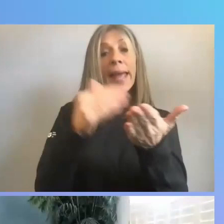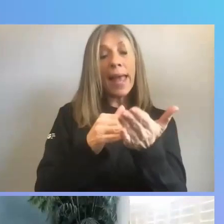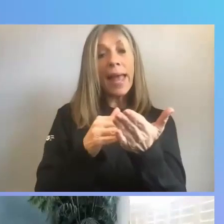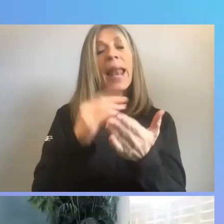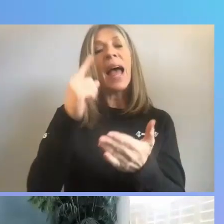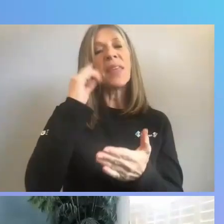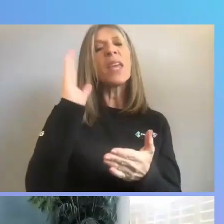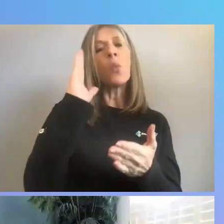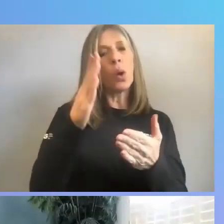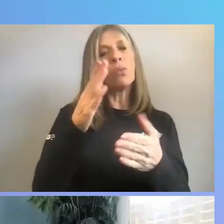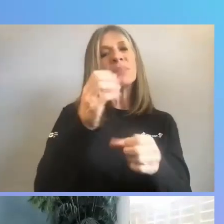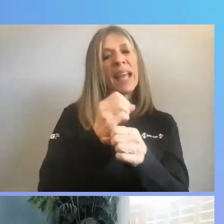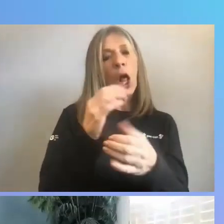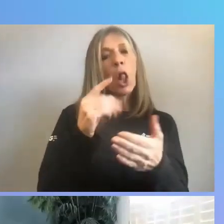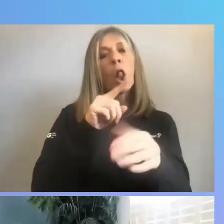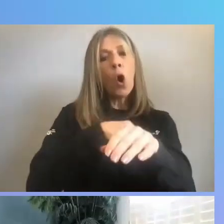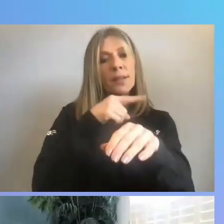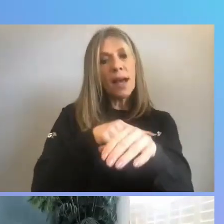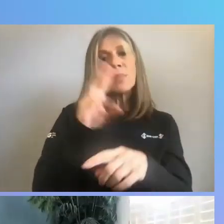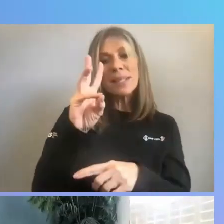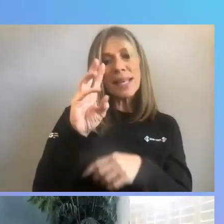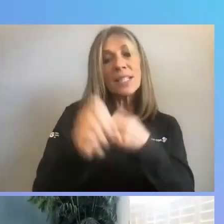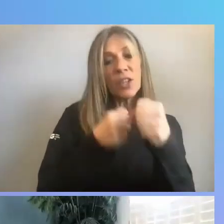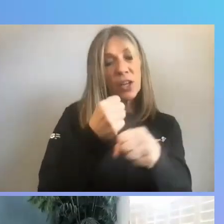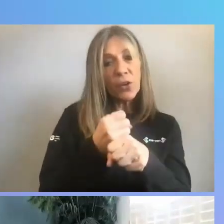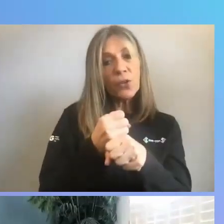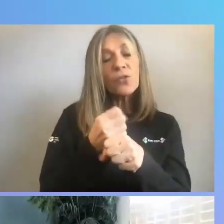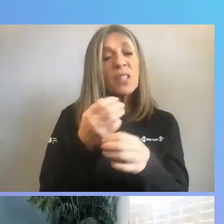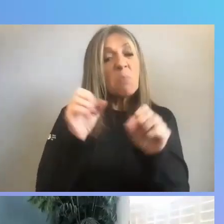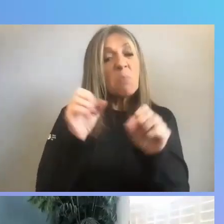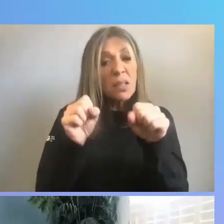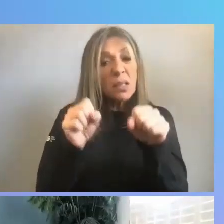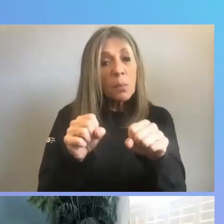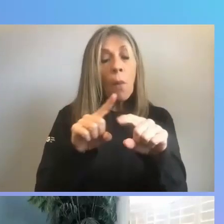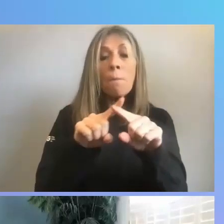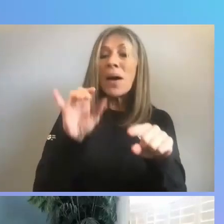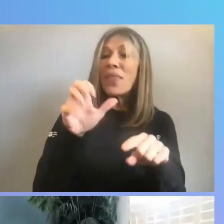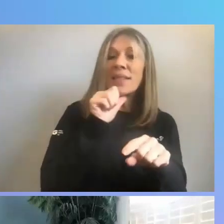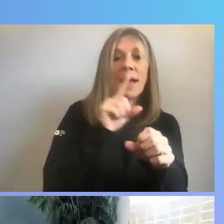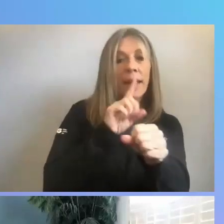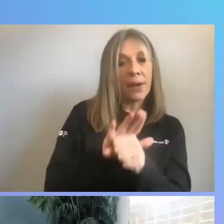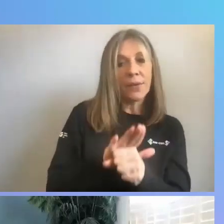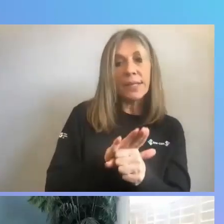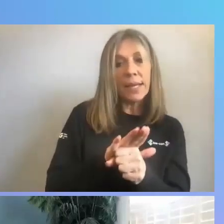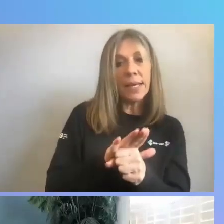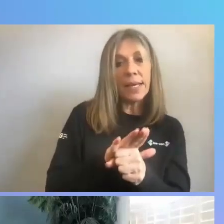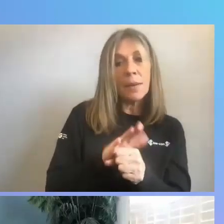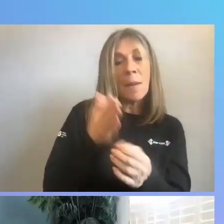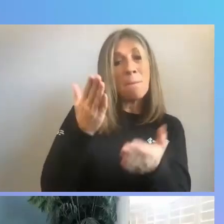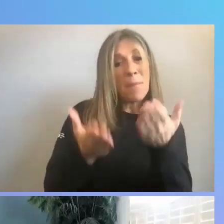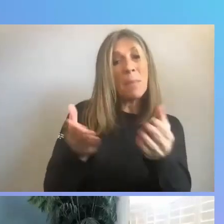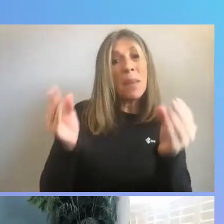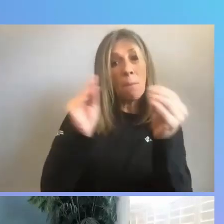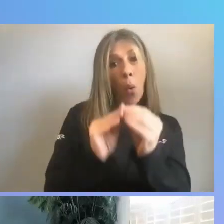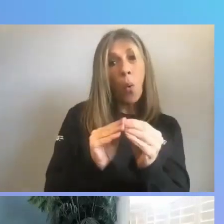time. I think 6 years is plausible, but that's not even a guarantee. I think it could turn out to be more. And